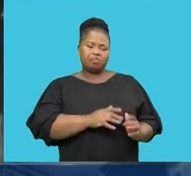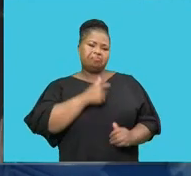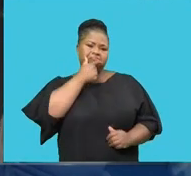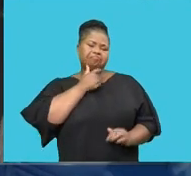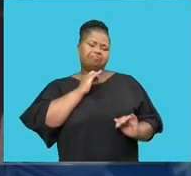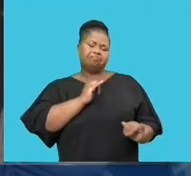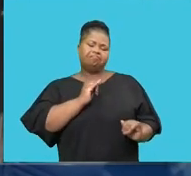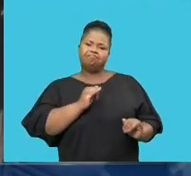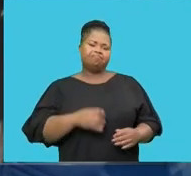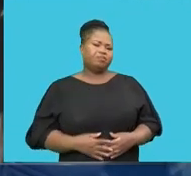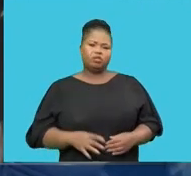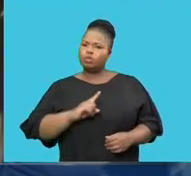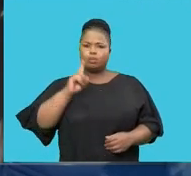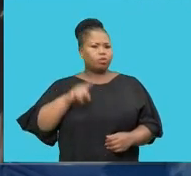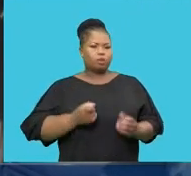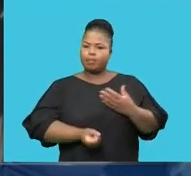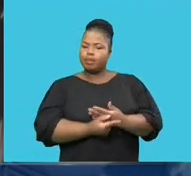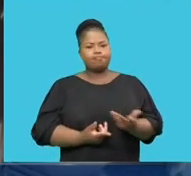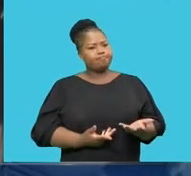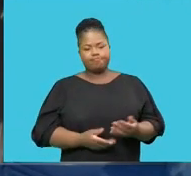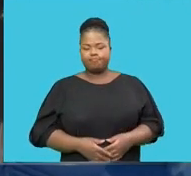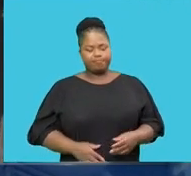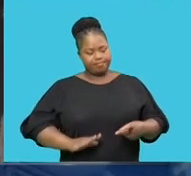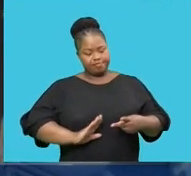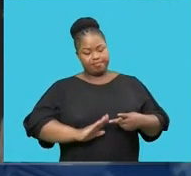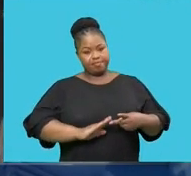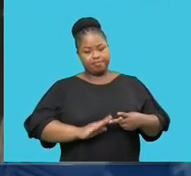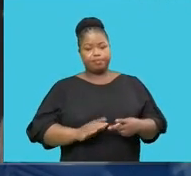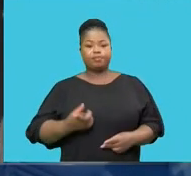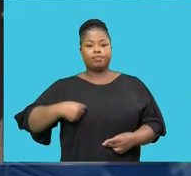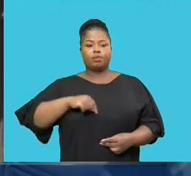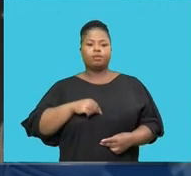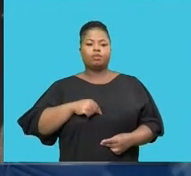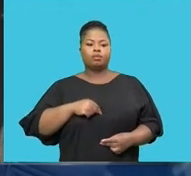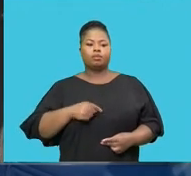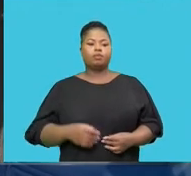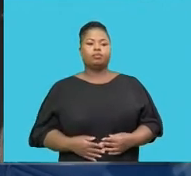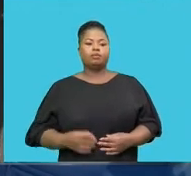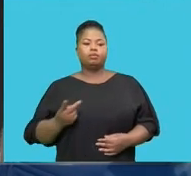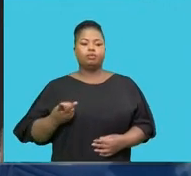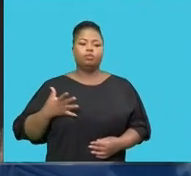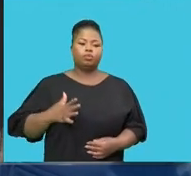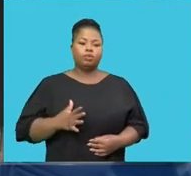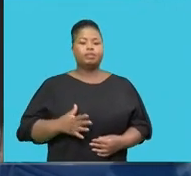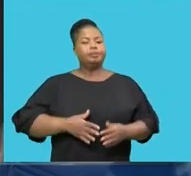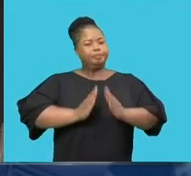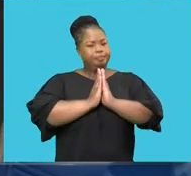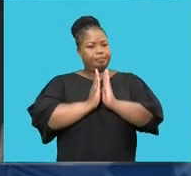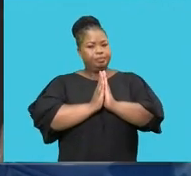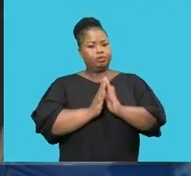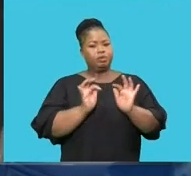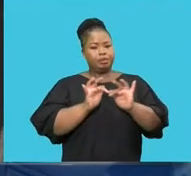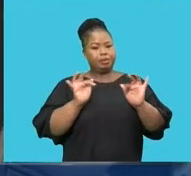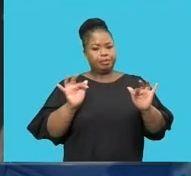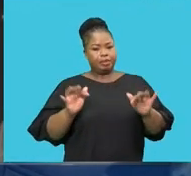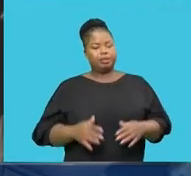uncalled for. And number two, we also want to appeal to the public as a city